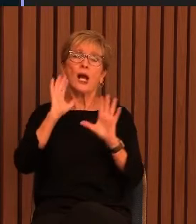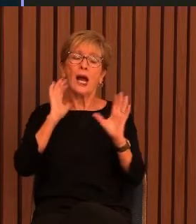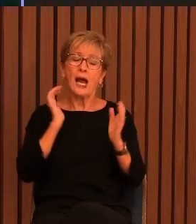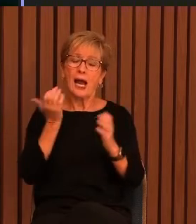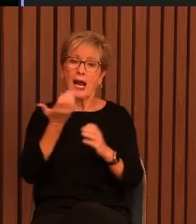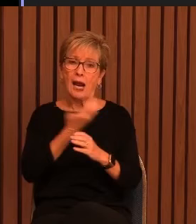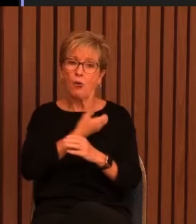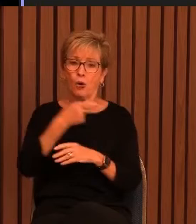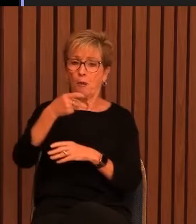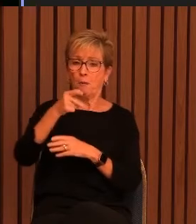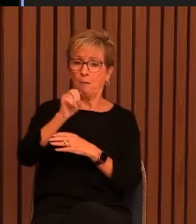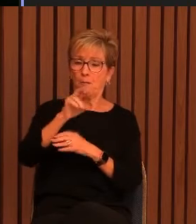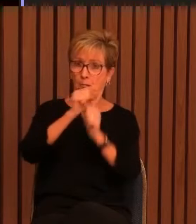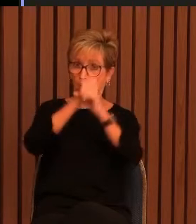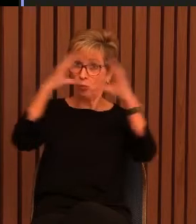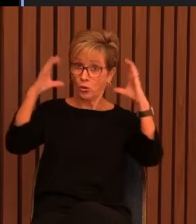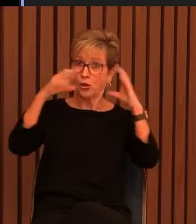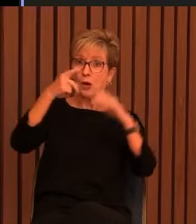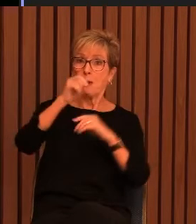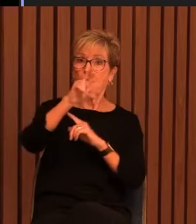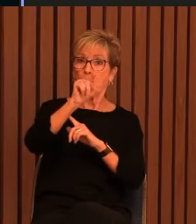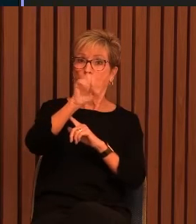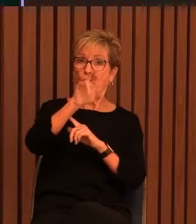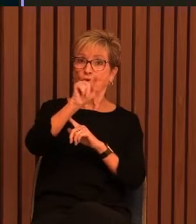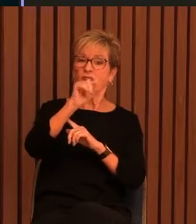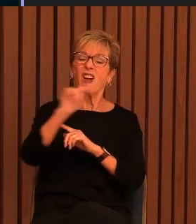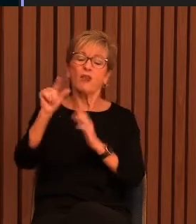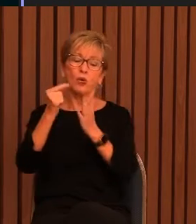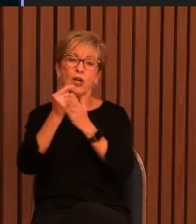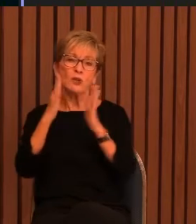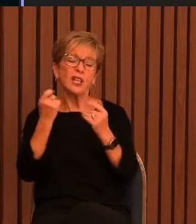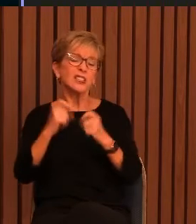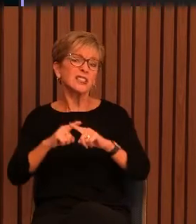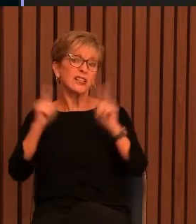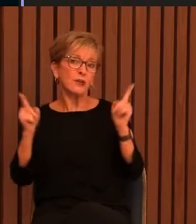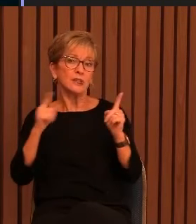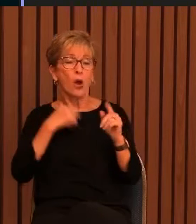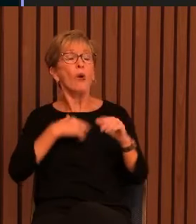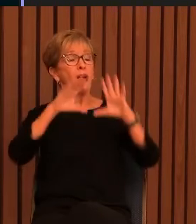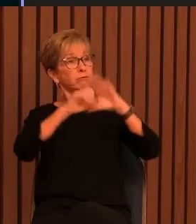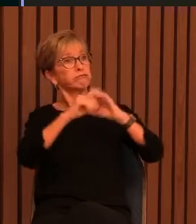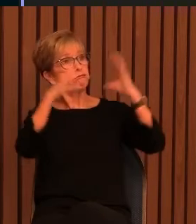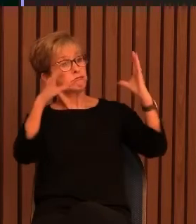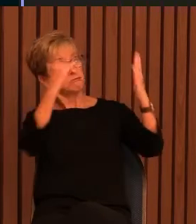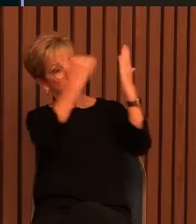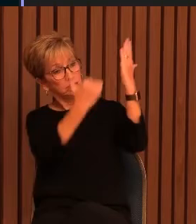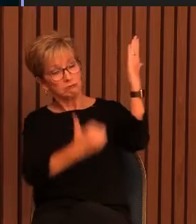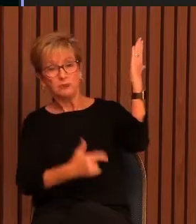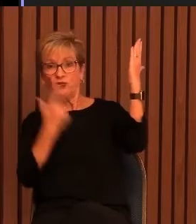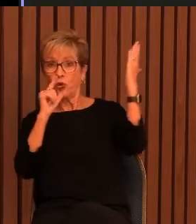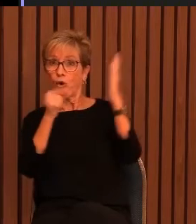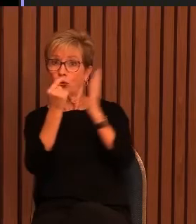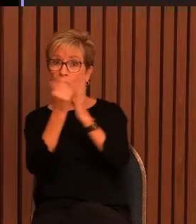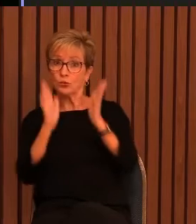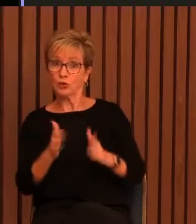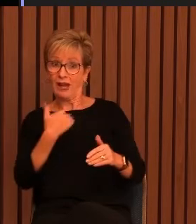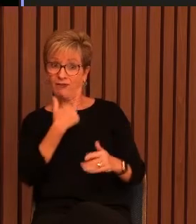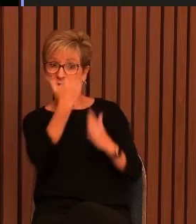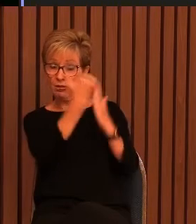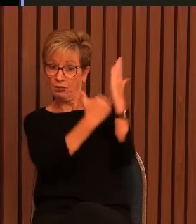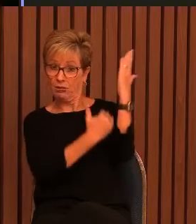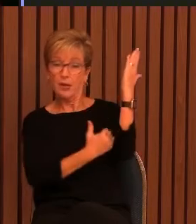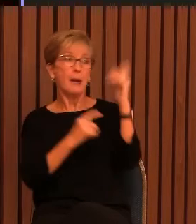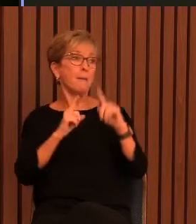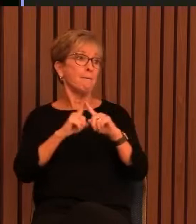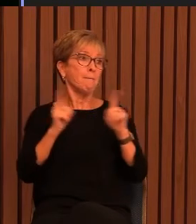graduate so that we're a little bit different than just, oh, well, we got a portrait of a graduate, everybody says they got one and whatever, is we have to tie